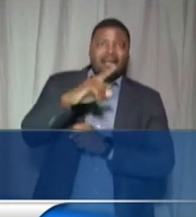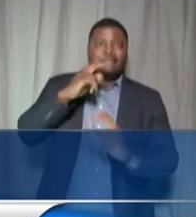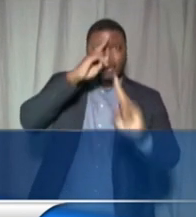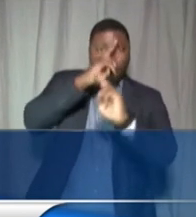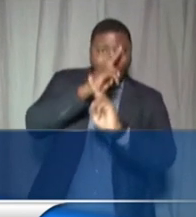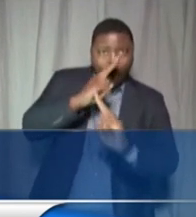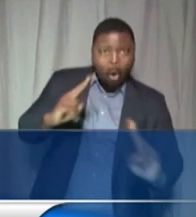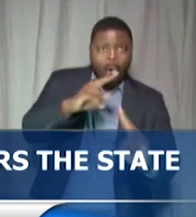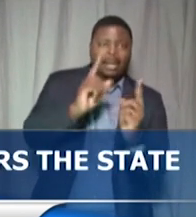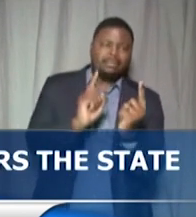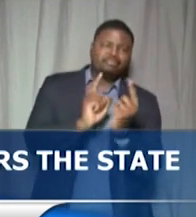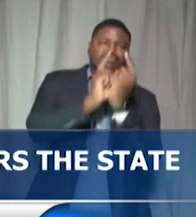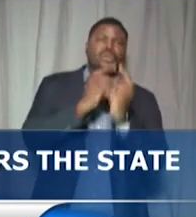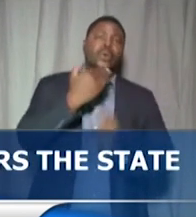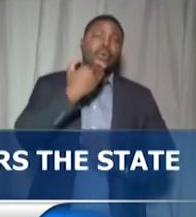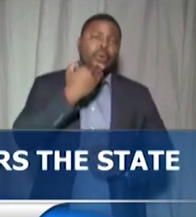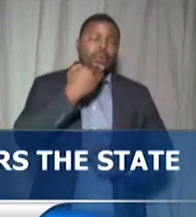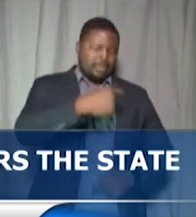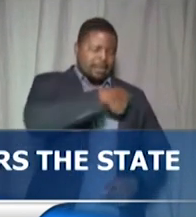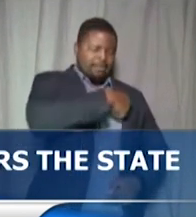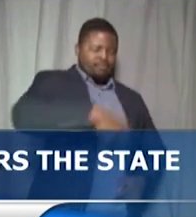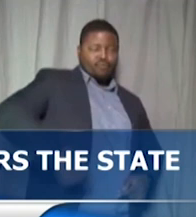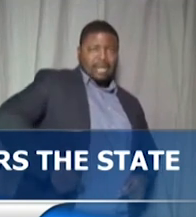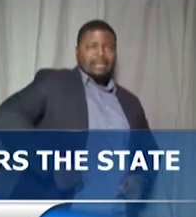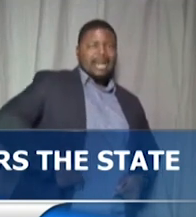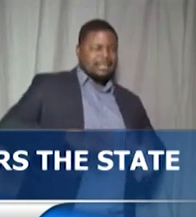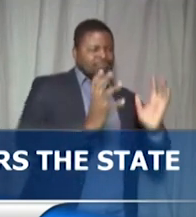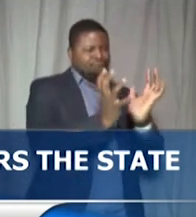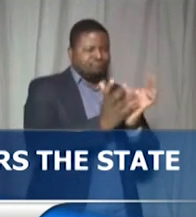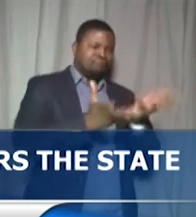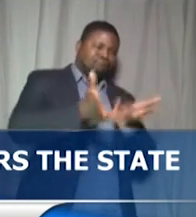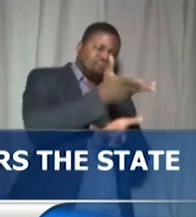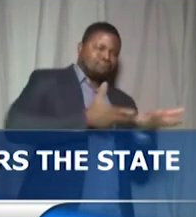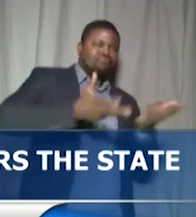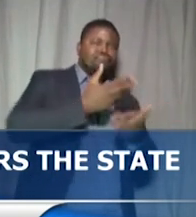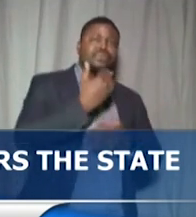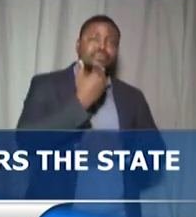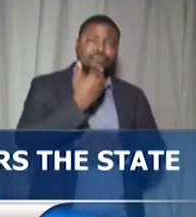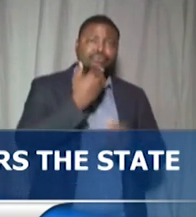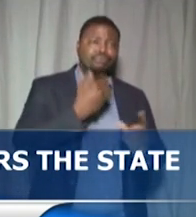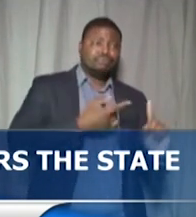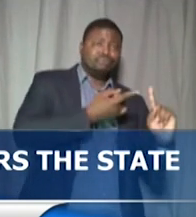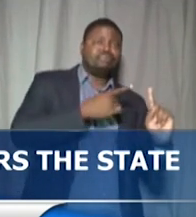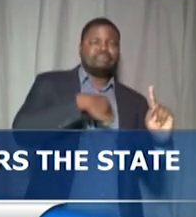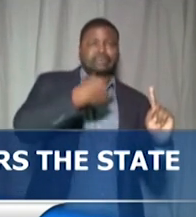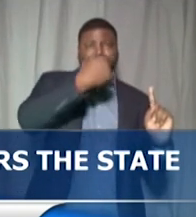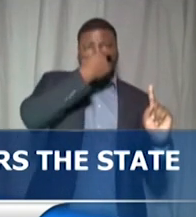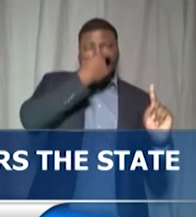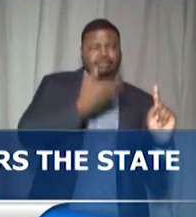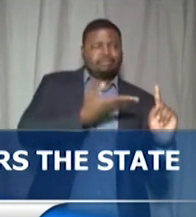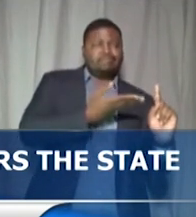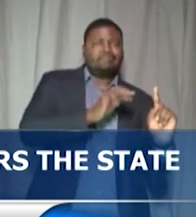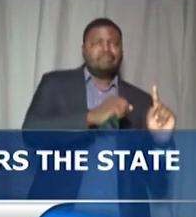country, President Cyril Ramaphosa, and said to our president,